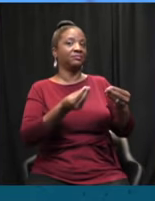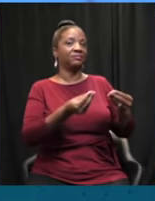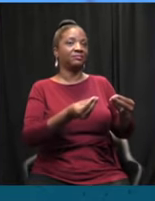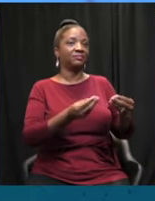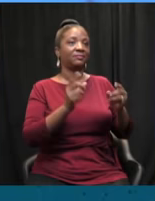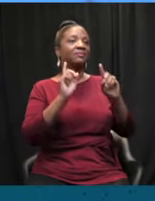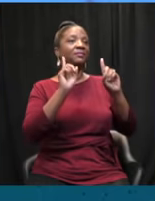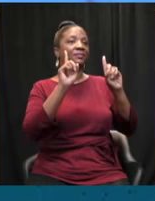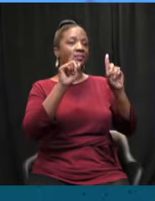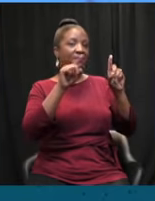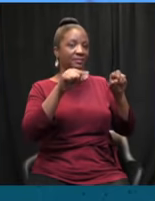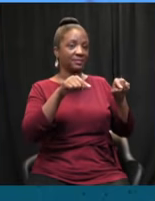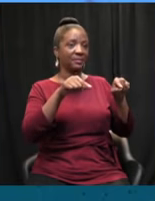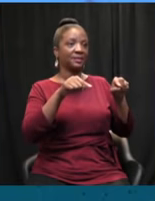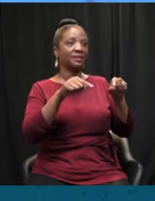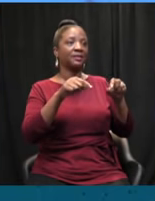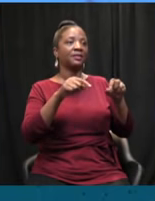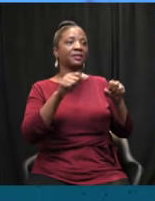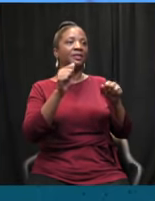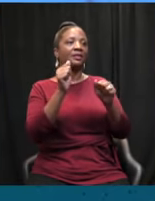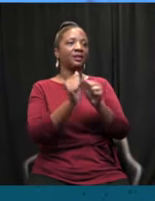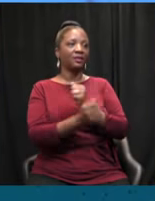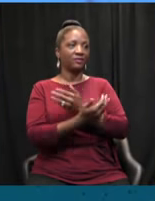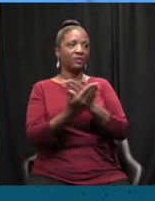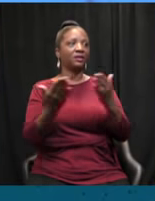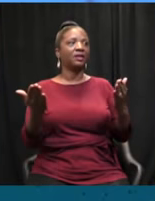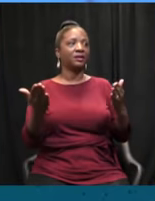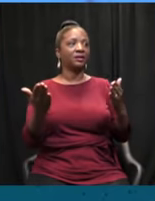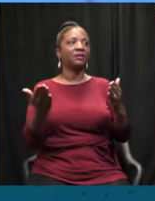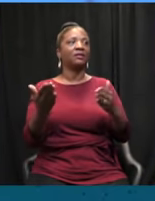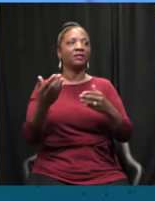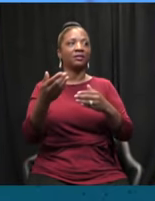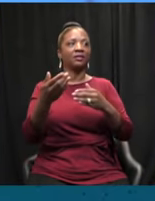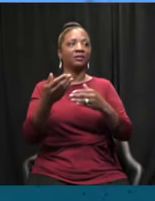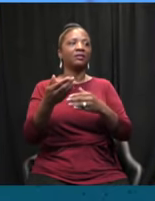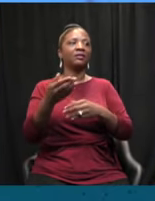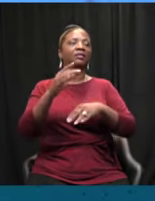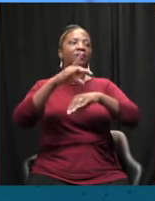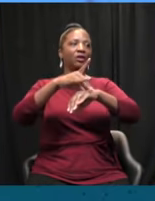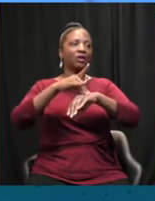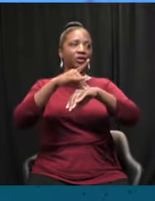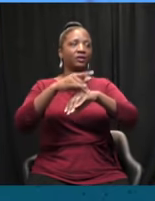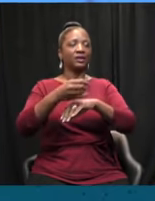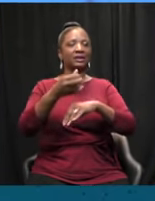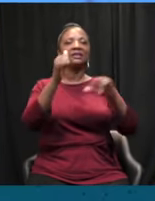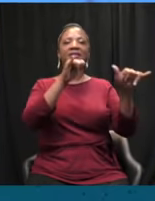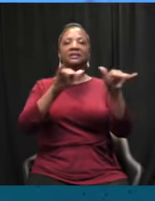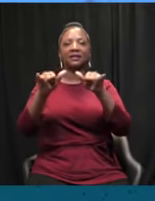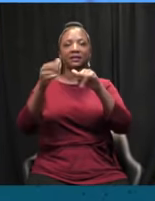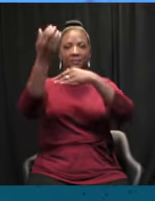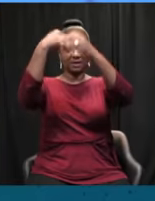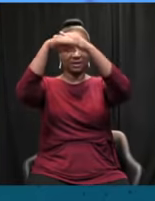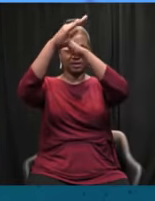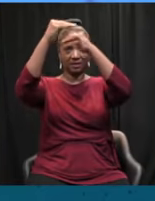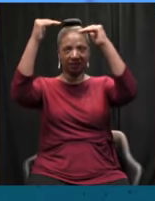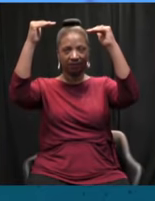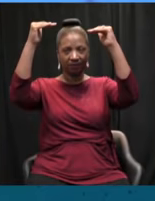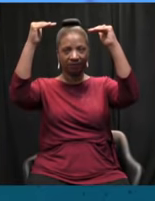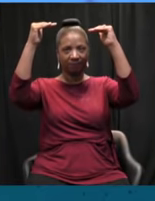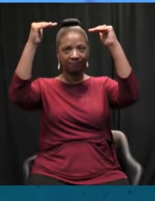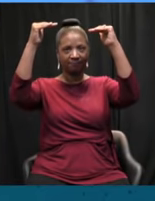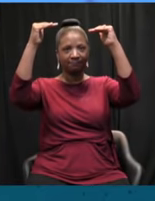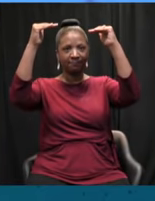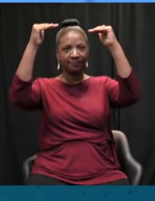bind on earth will be bound in heaven, and whatever you loose on earth will be loosed in heaven." Then he ordered his disciples not to tell anyone that